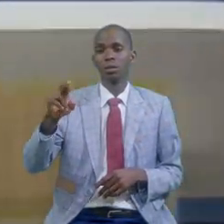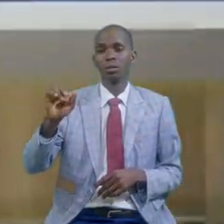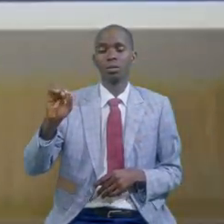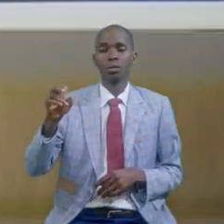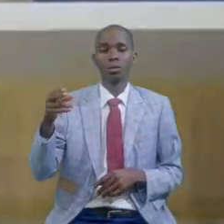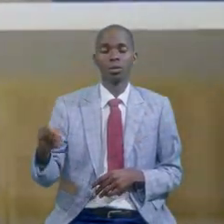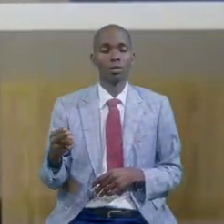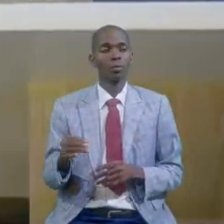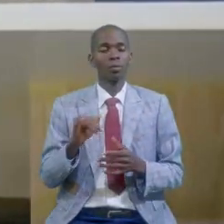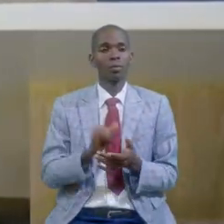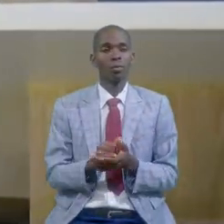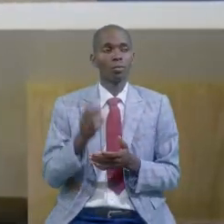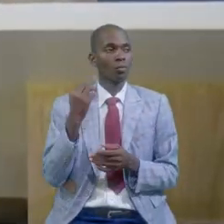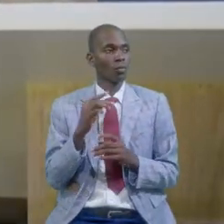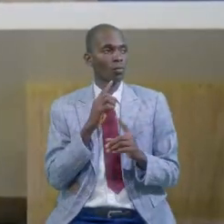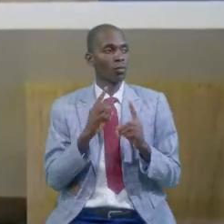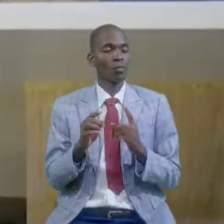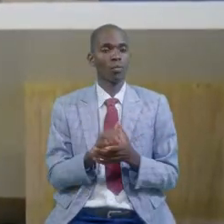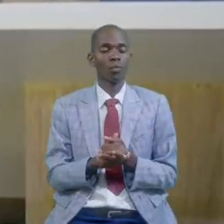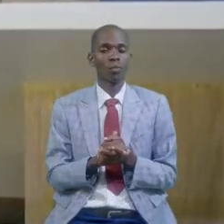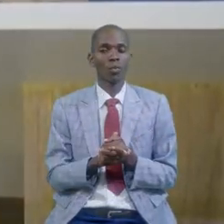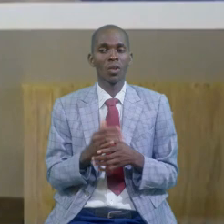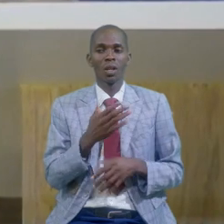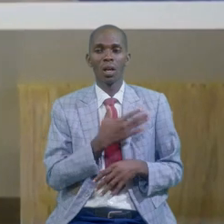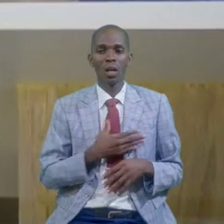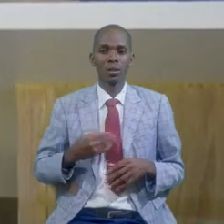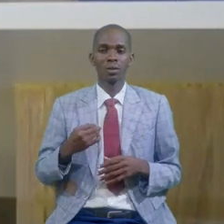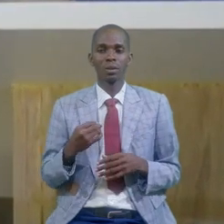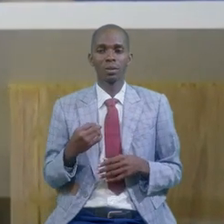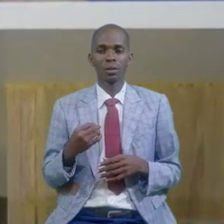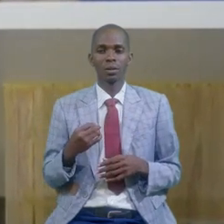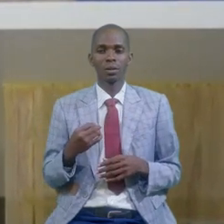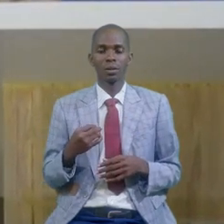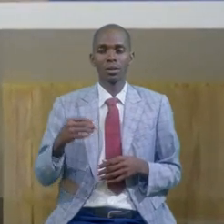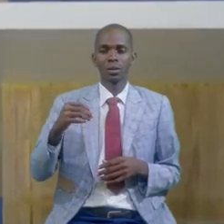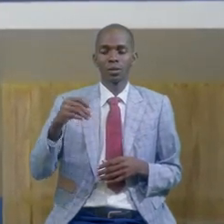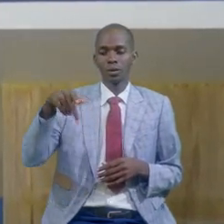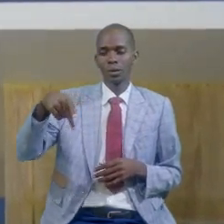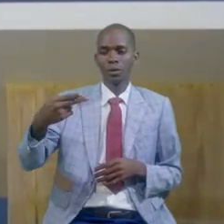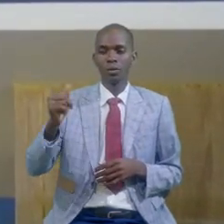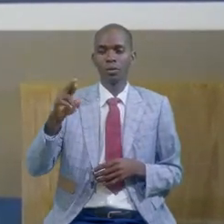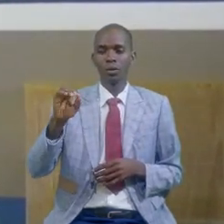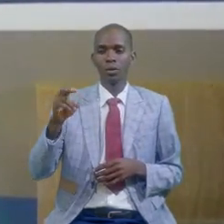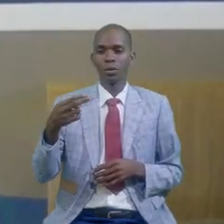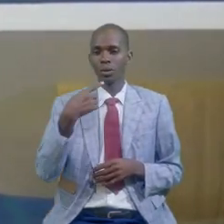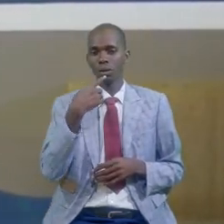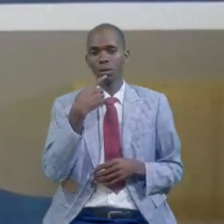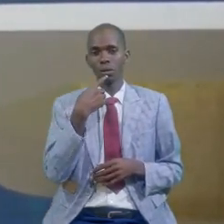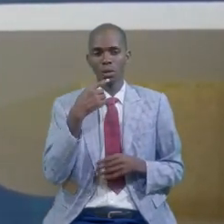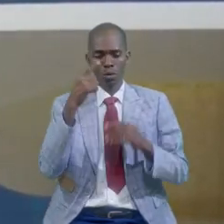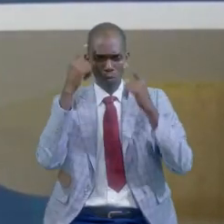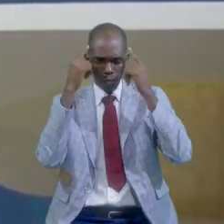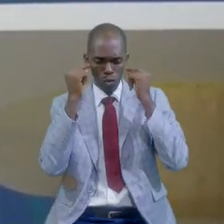that. And Pharaoh said, Moses, don't see my